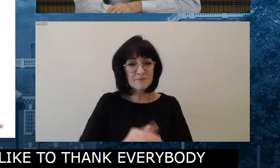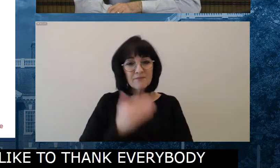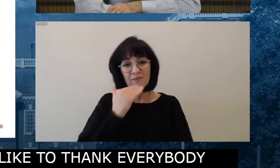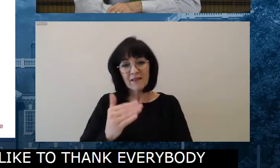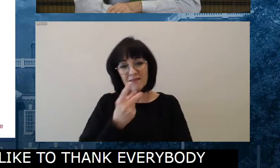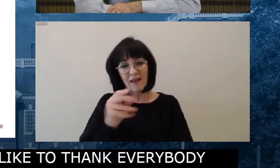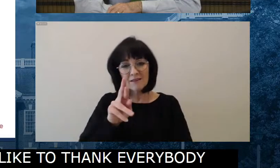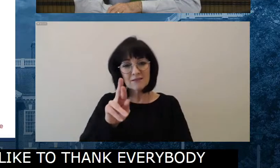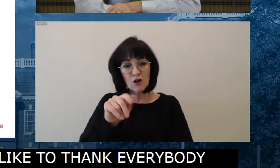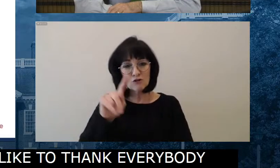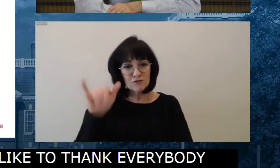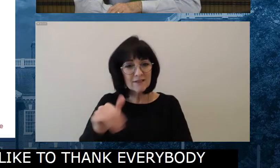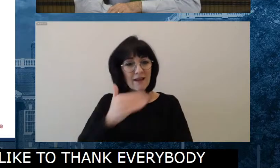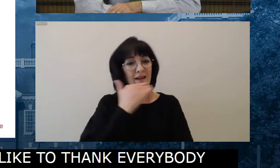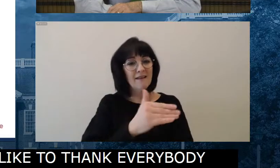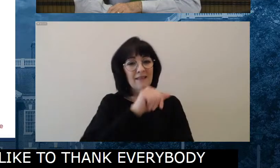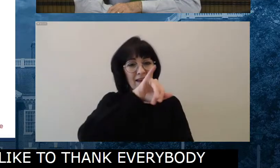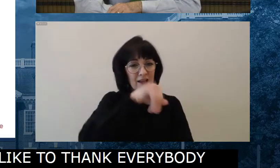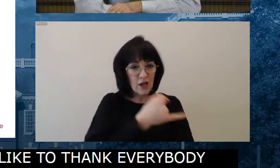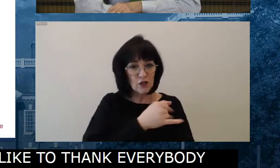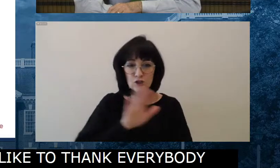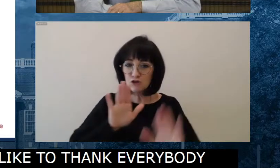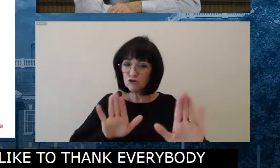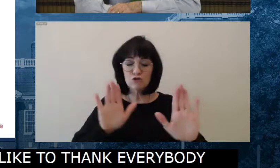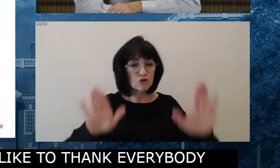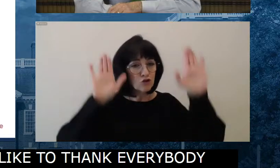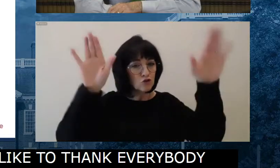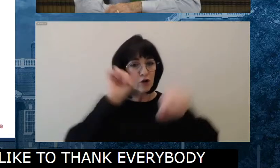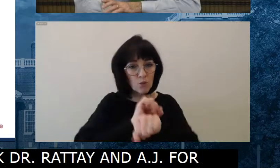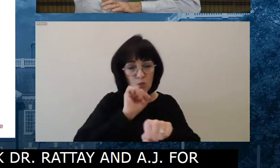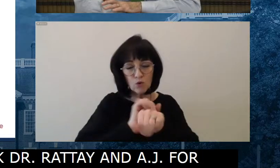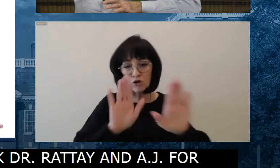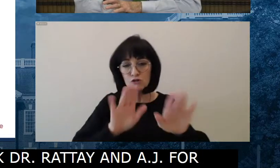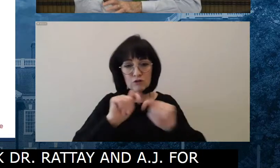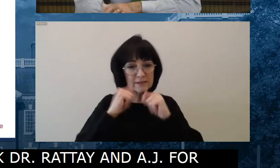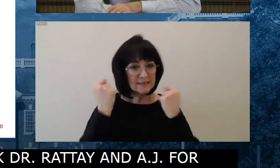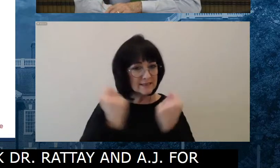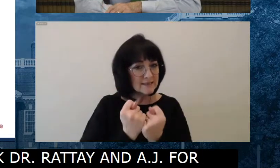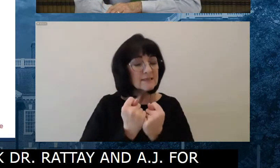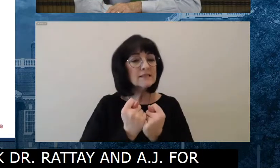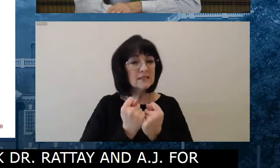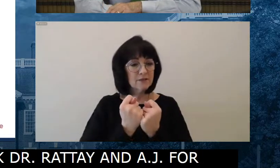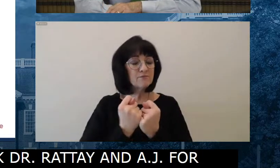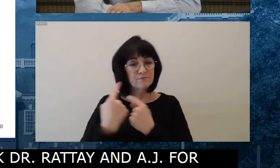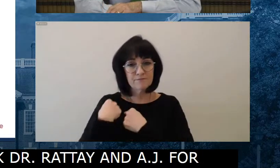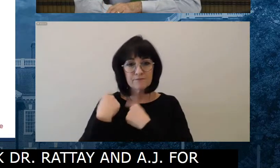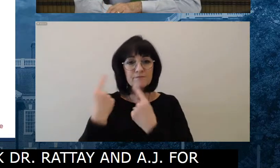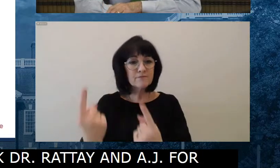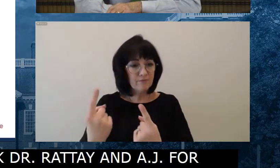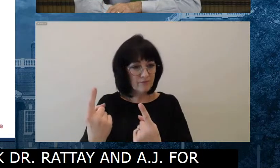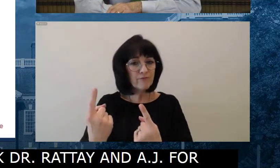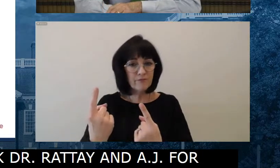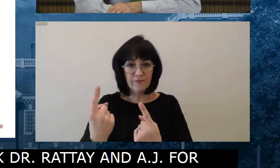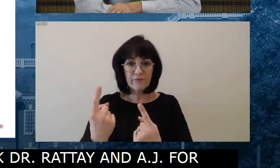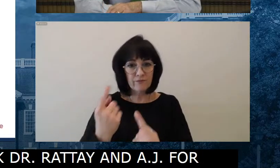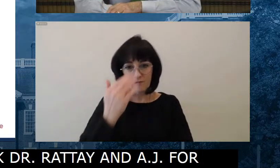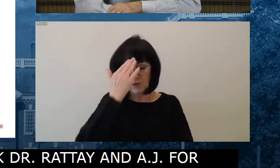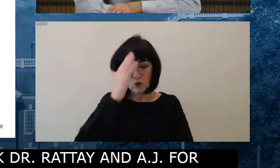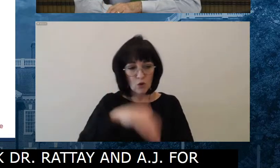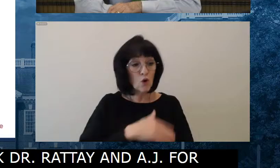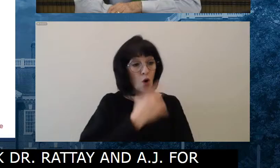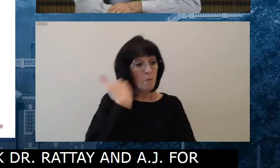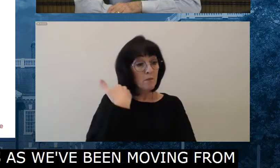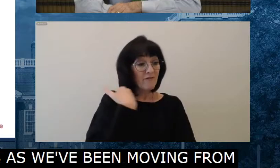Rattay and AJ for their great work and their teams as we've been, moving from one approach to another,